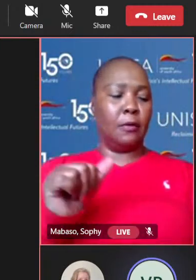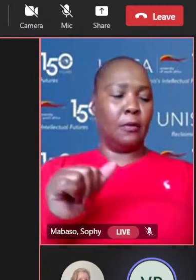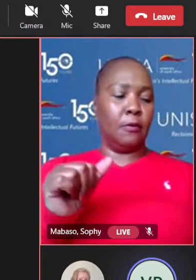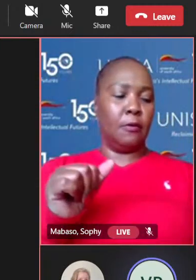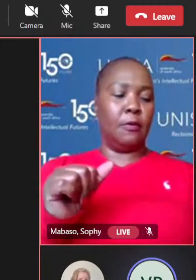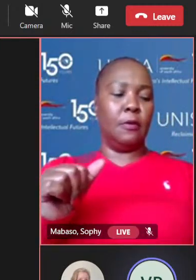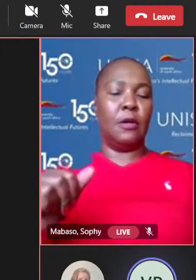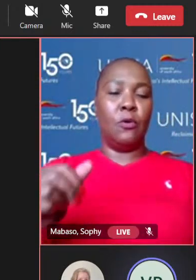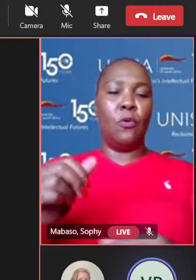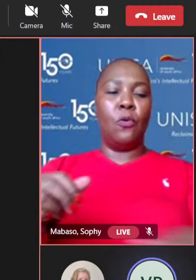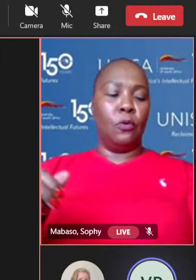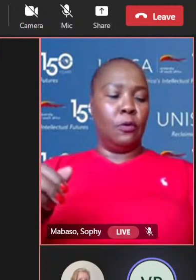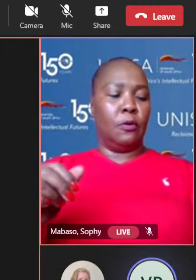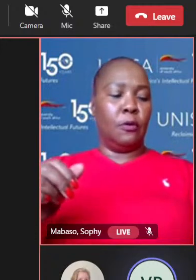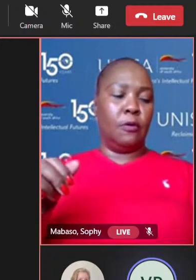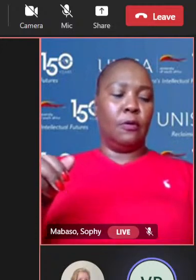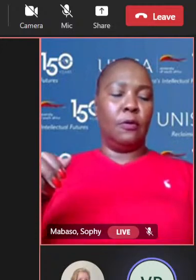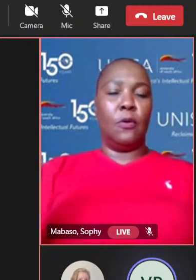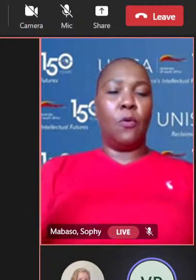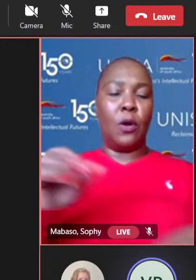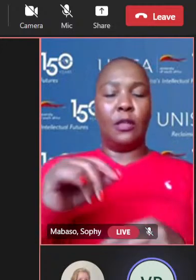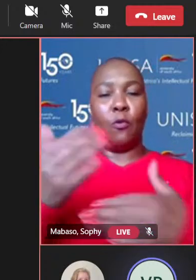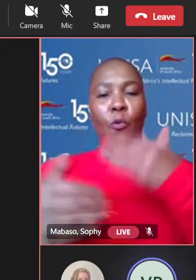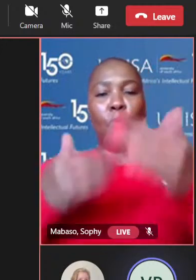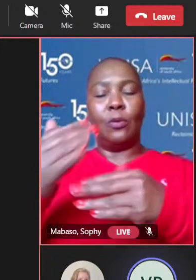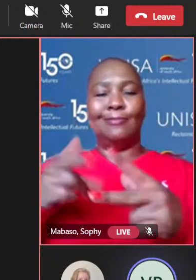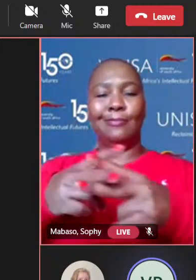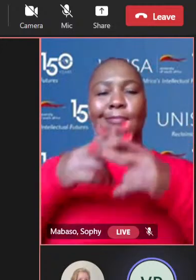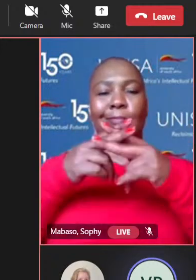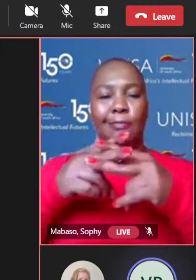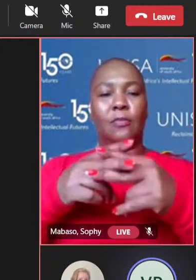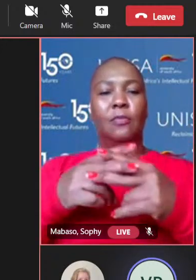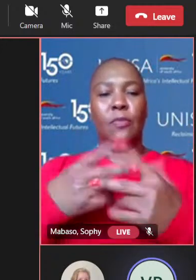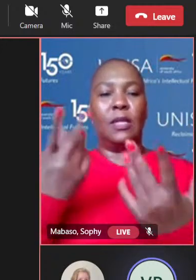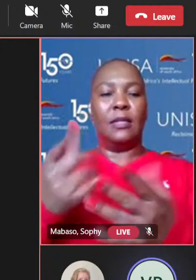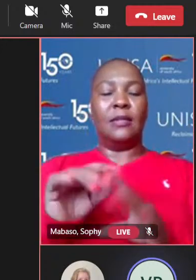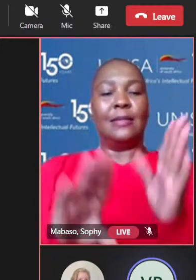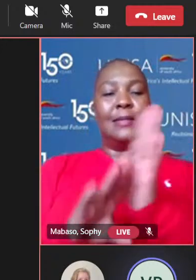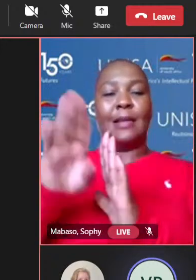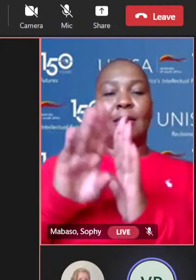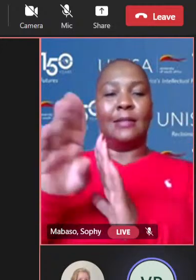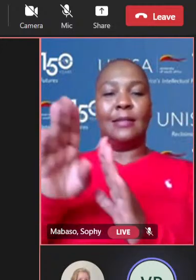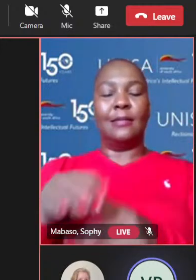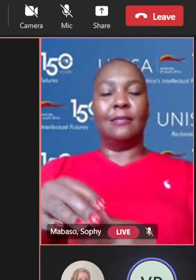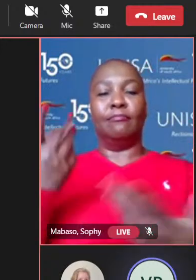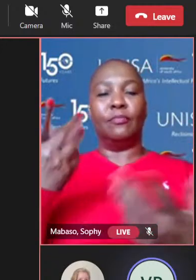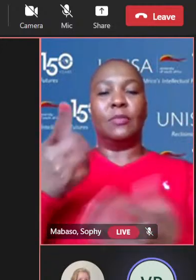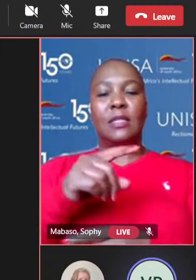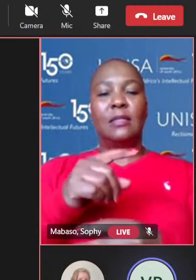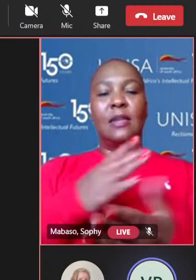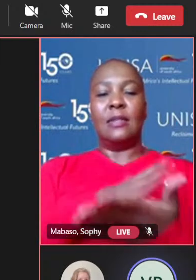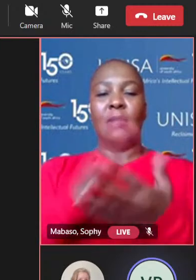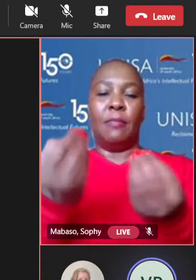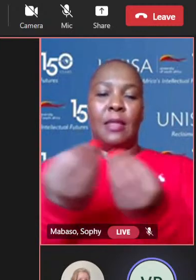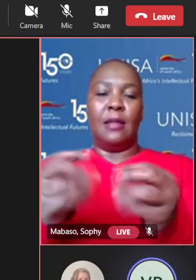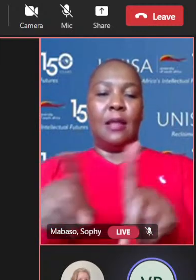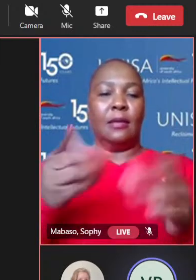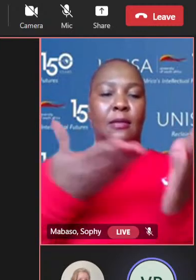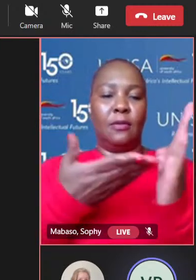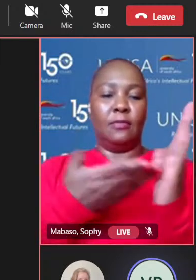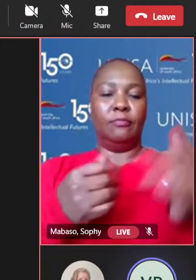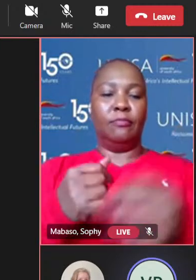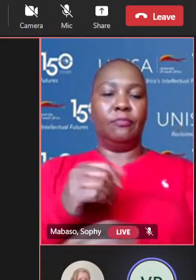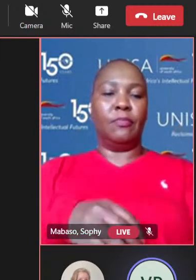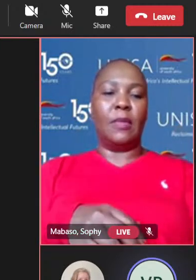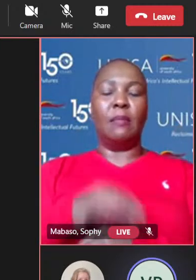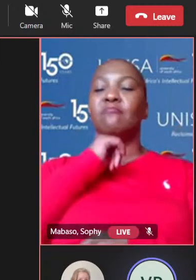tough, you have to go back to your personal success statement. So a statement could go something like this: it does not matter